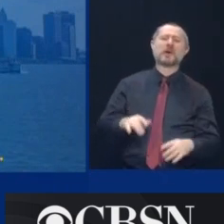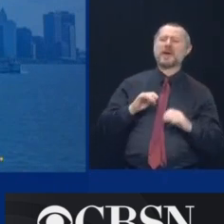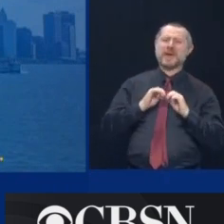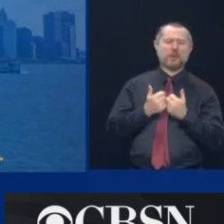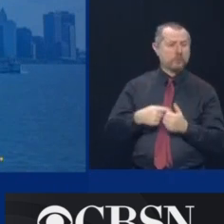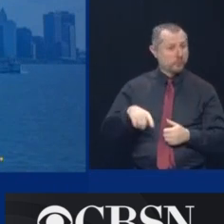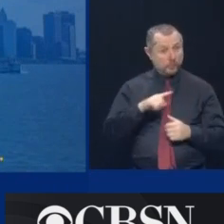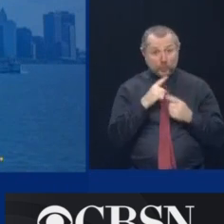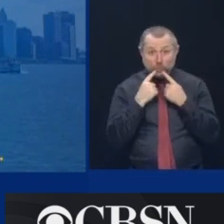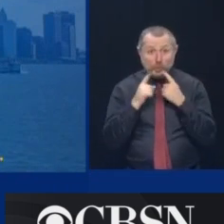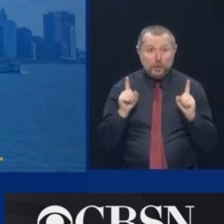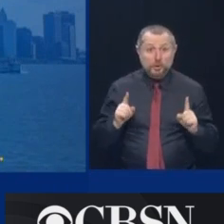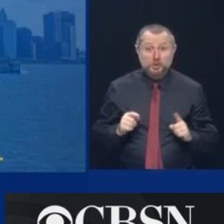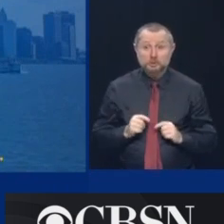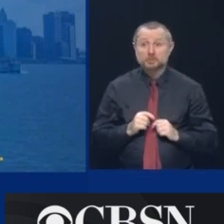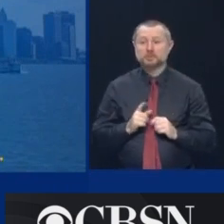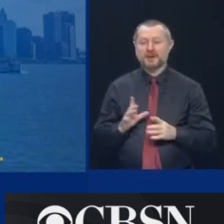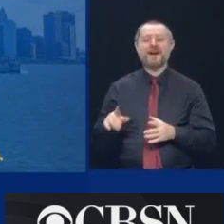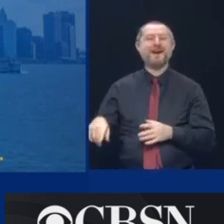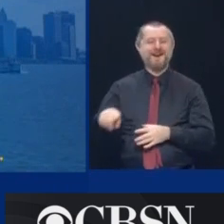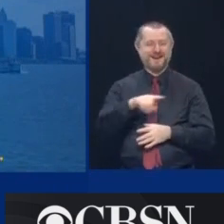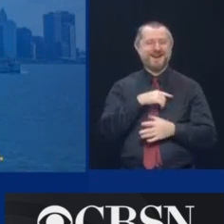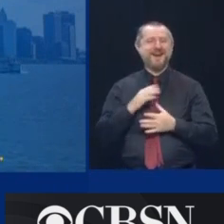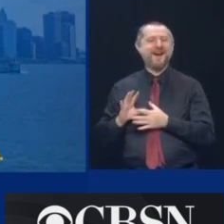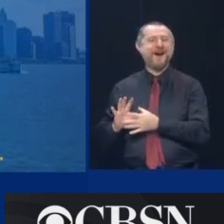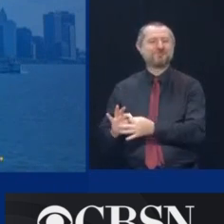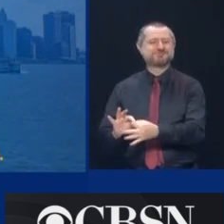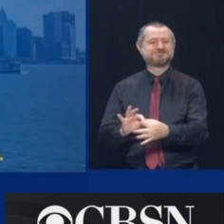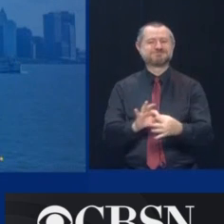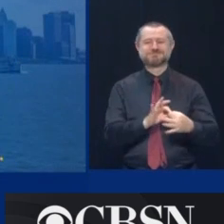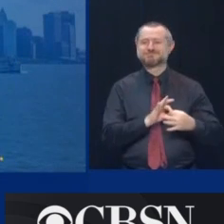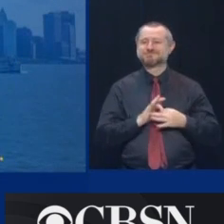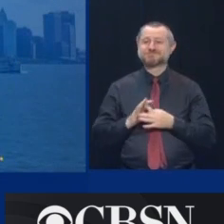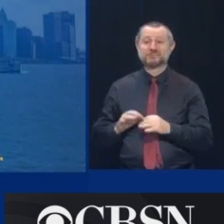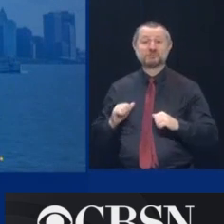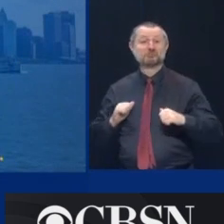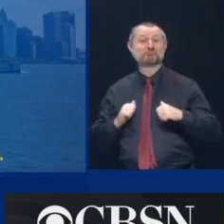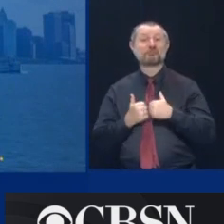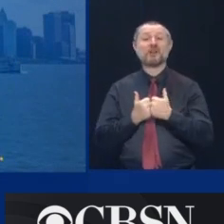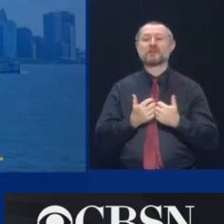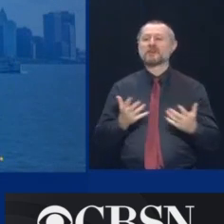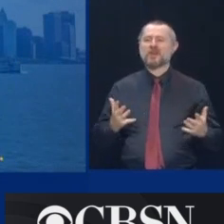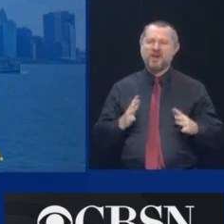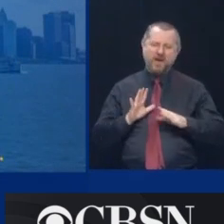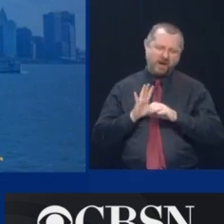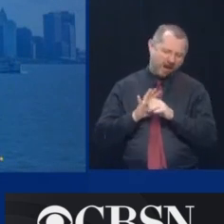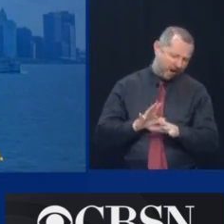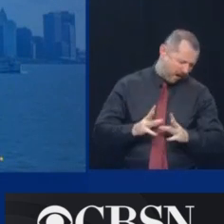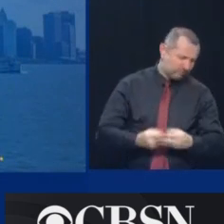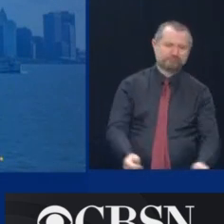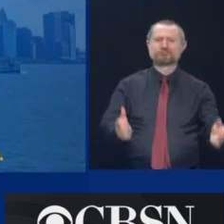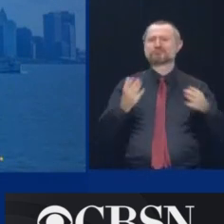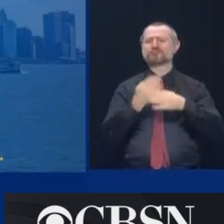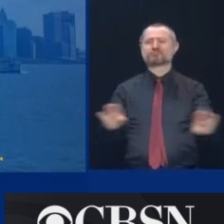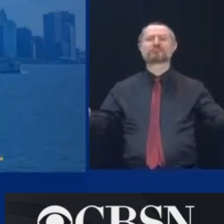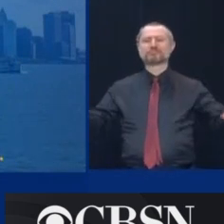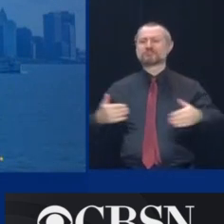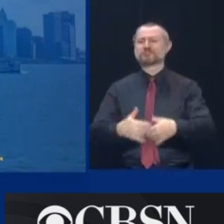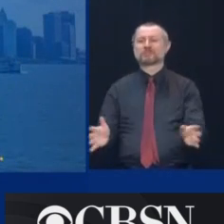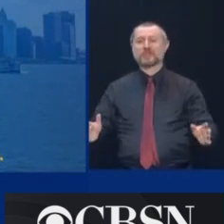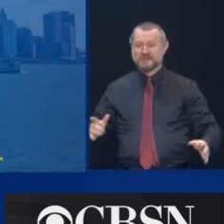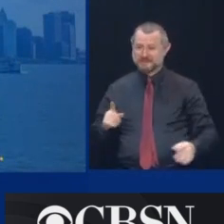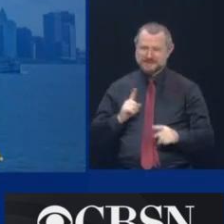were together. We came together. We rose above the differences. We didn't focus on differences. We found